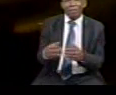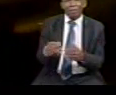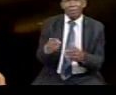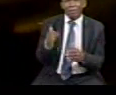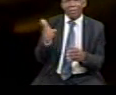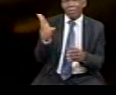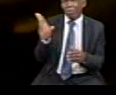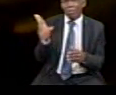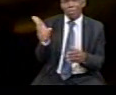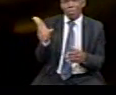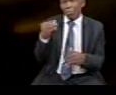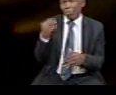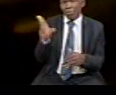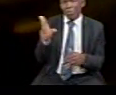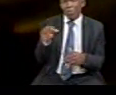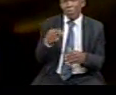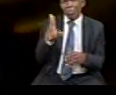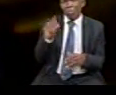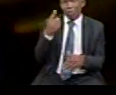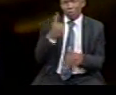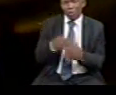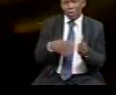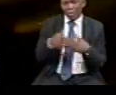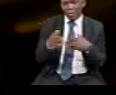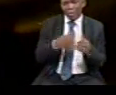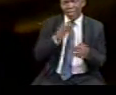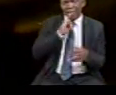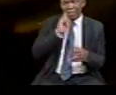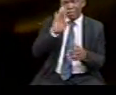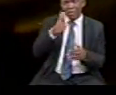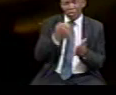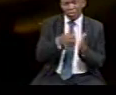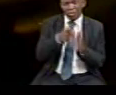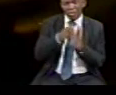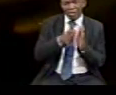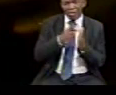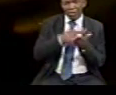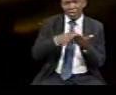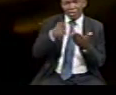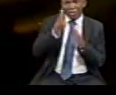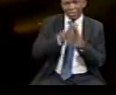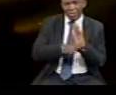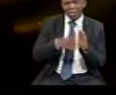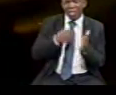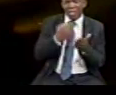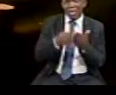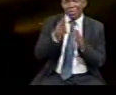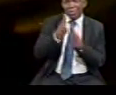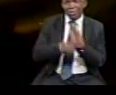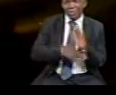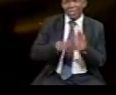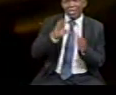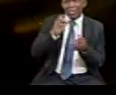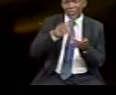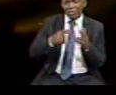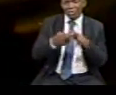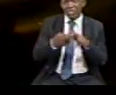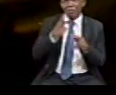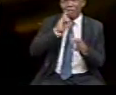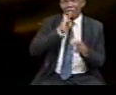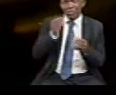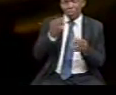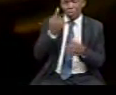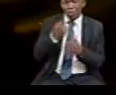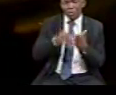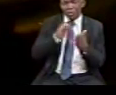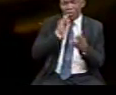matter. What will matter at that time is your righteousness and relationship with Jesus Christ. That is the way to prepare and to prepare the world as we make